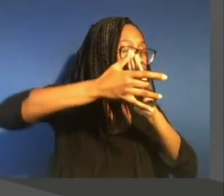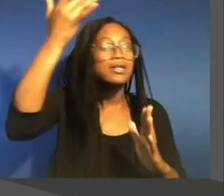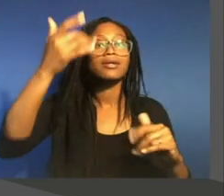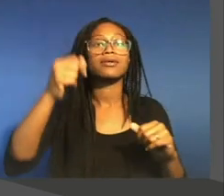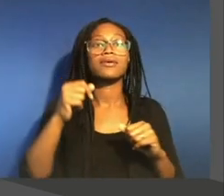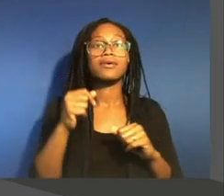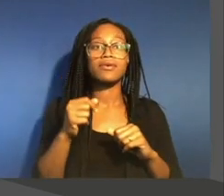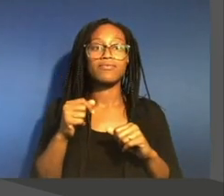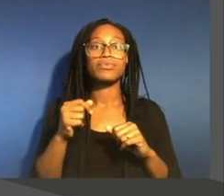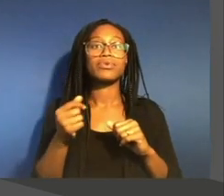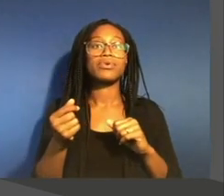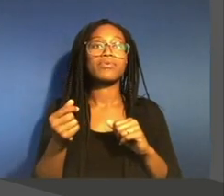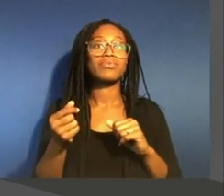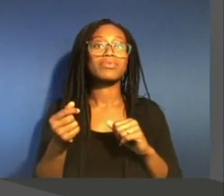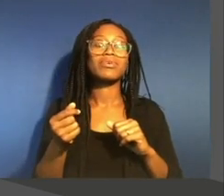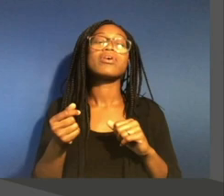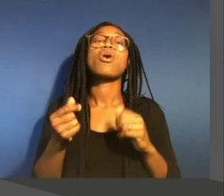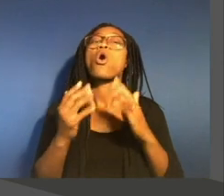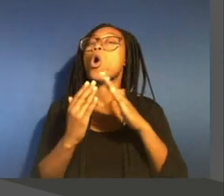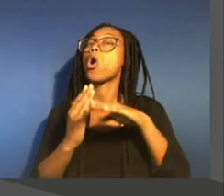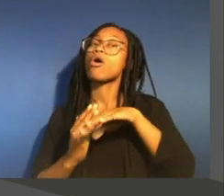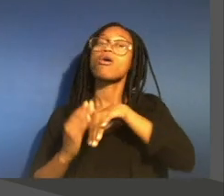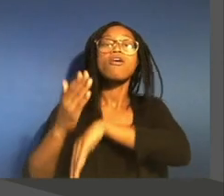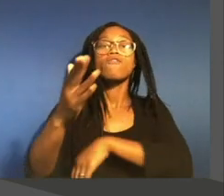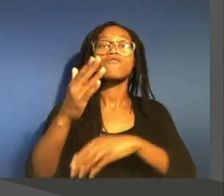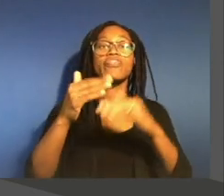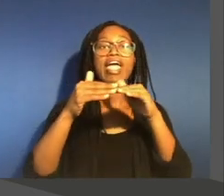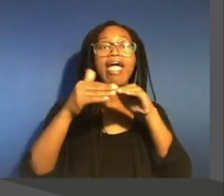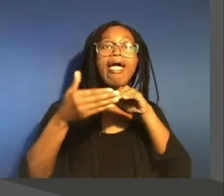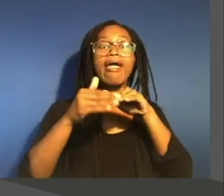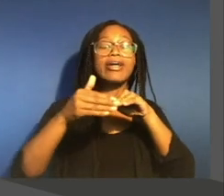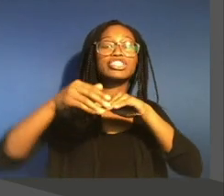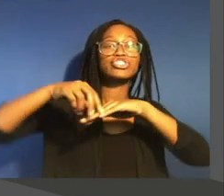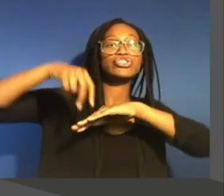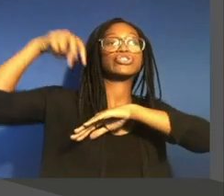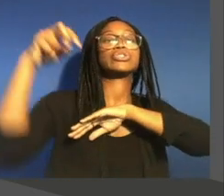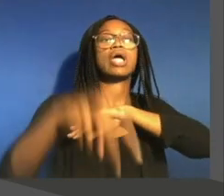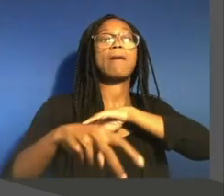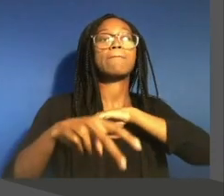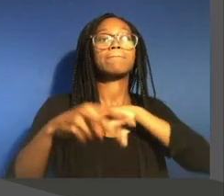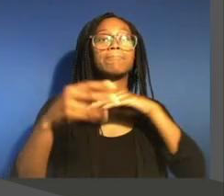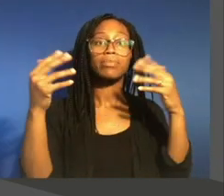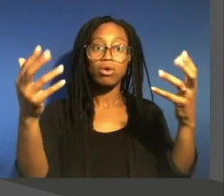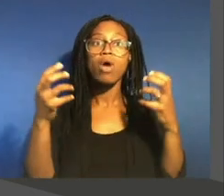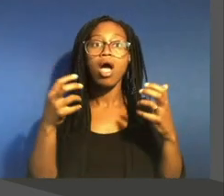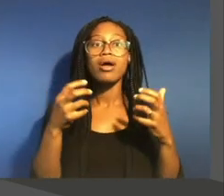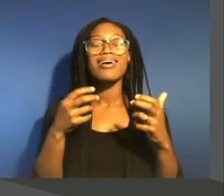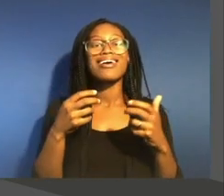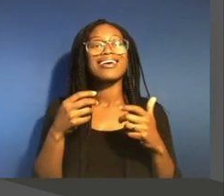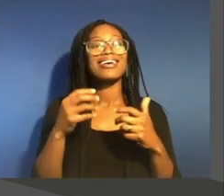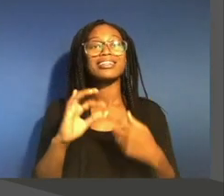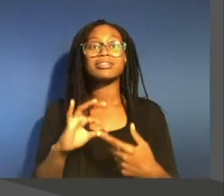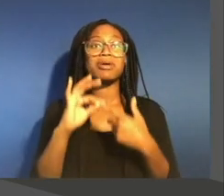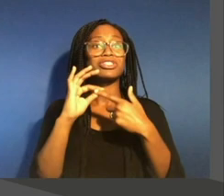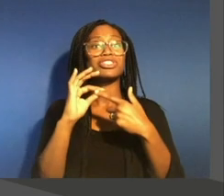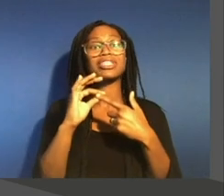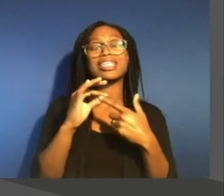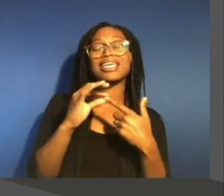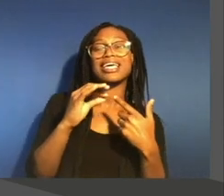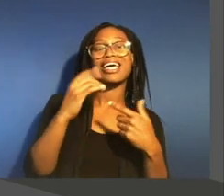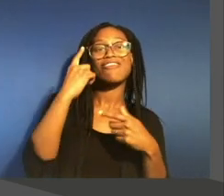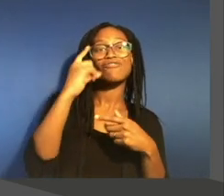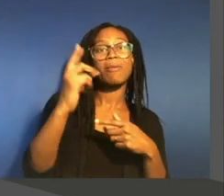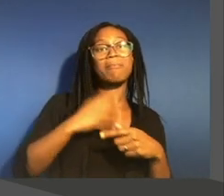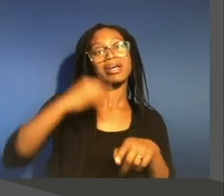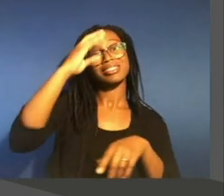over the edge. There is especially one feature, the video diary, that it can